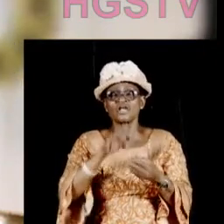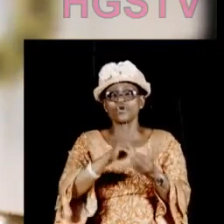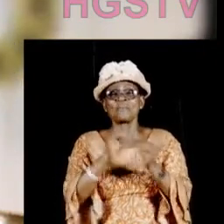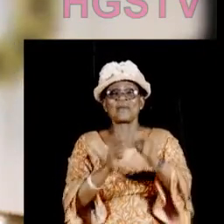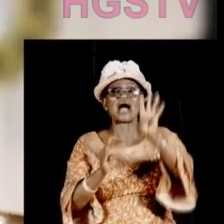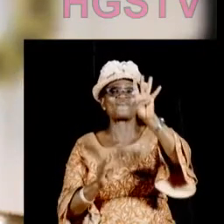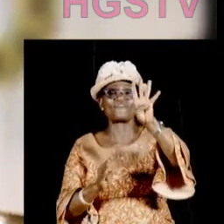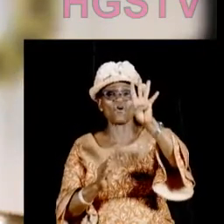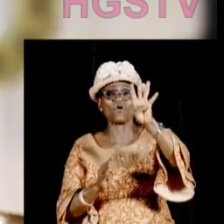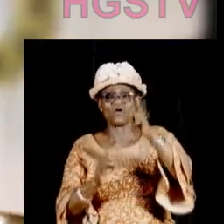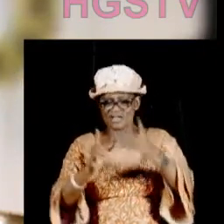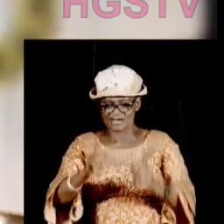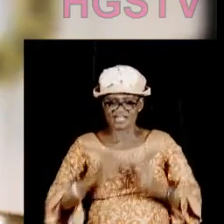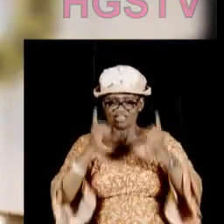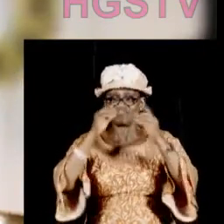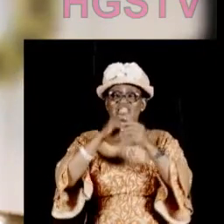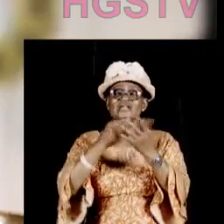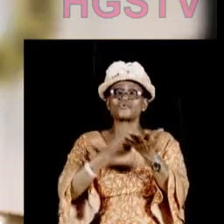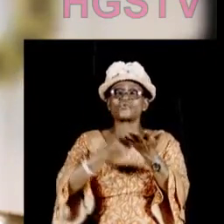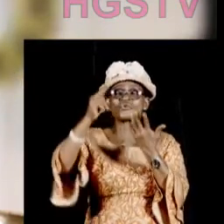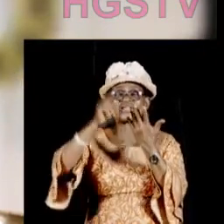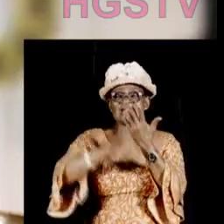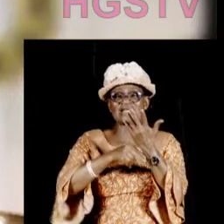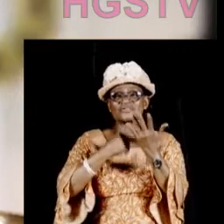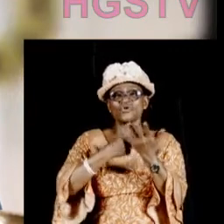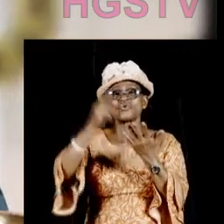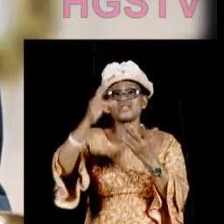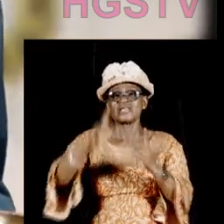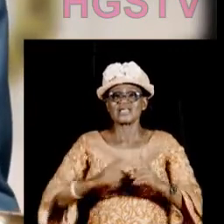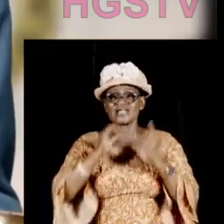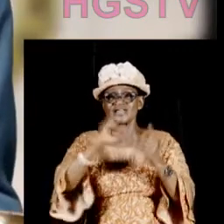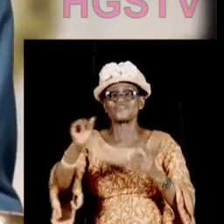have to live in holiness. Holy living.